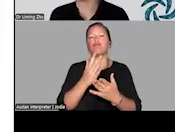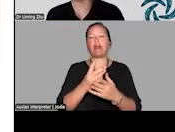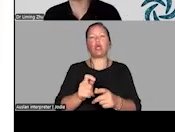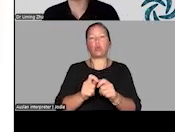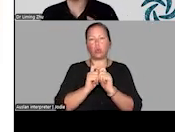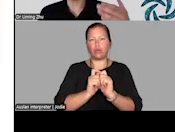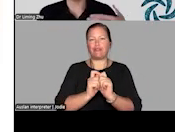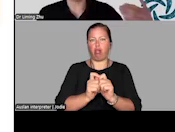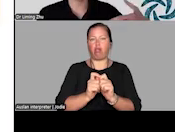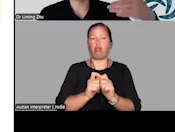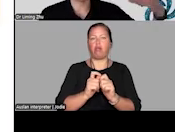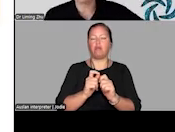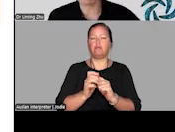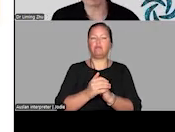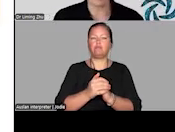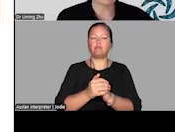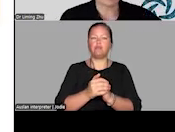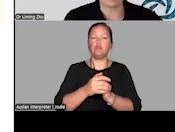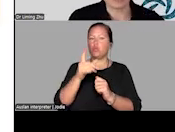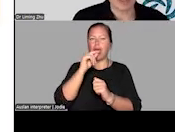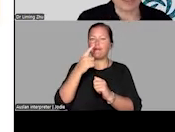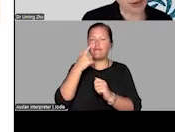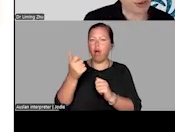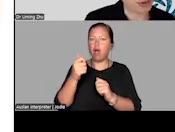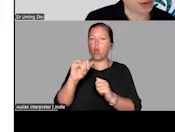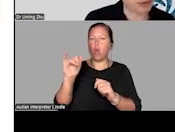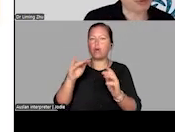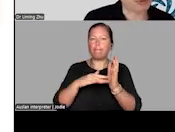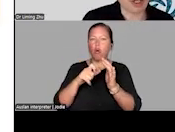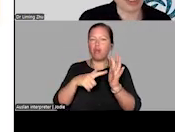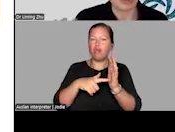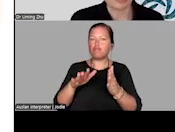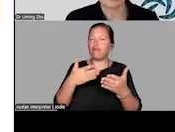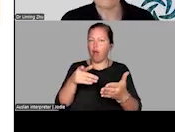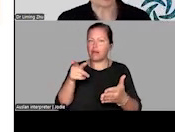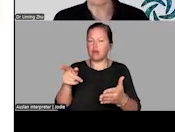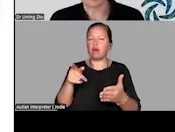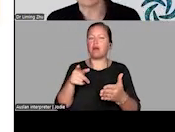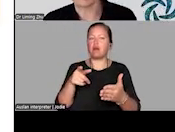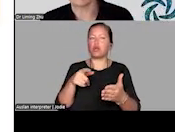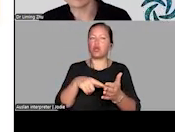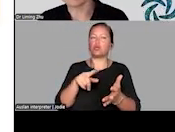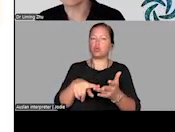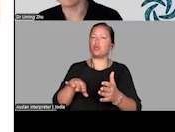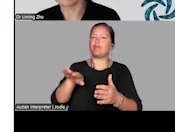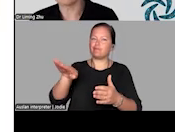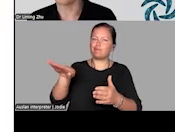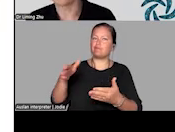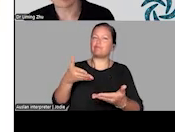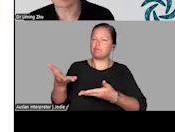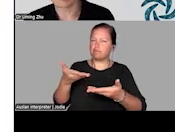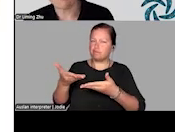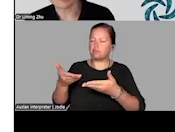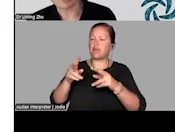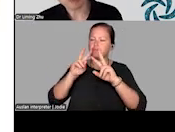that. At least you find the model provider to probably have a discussion and to look into